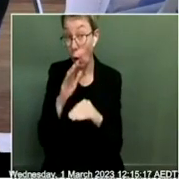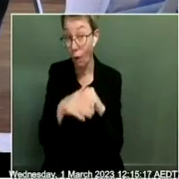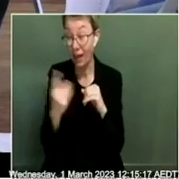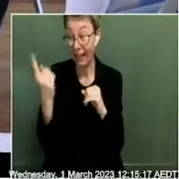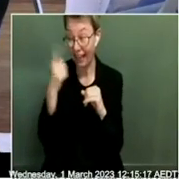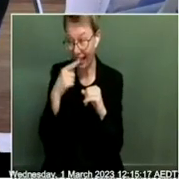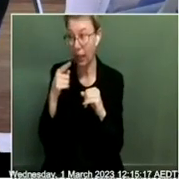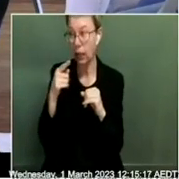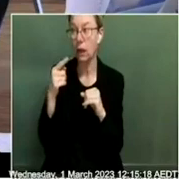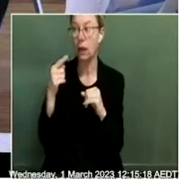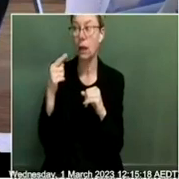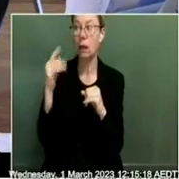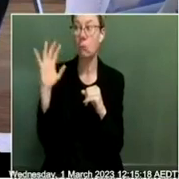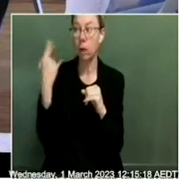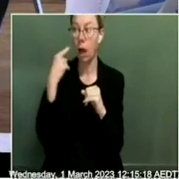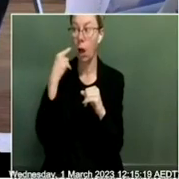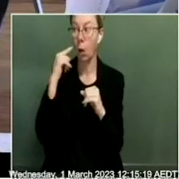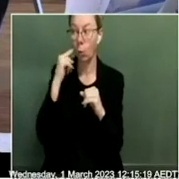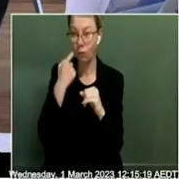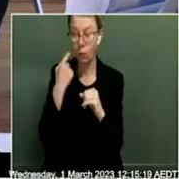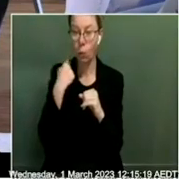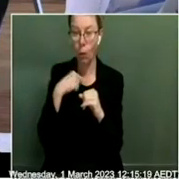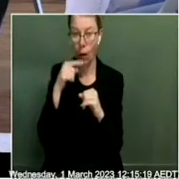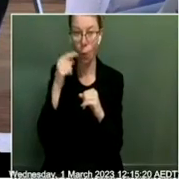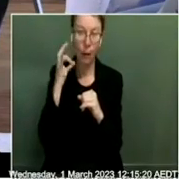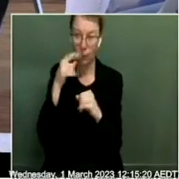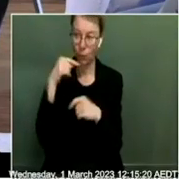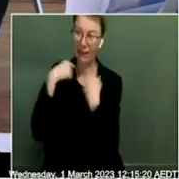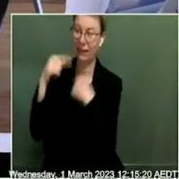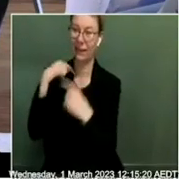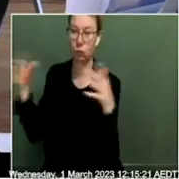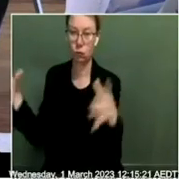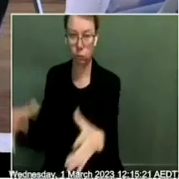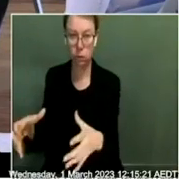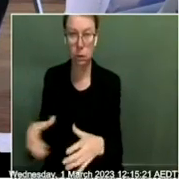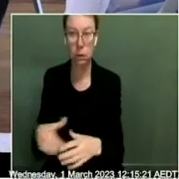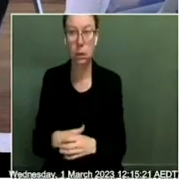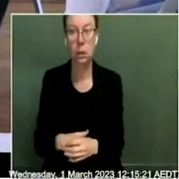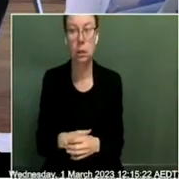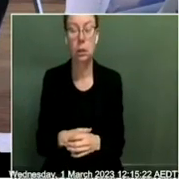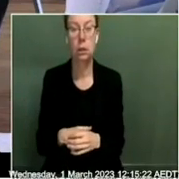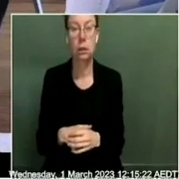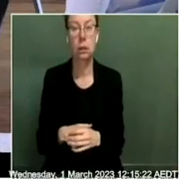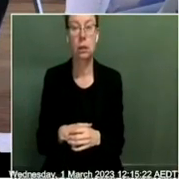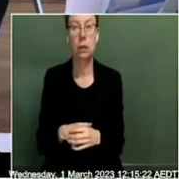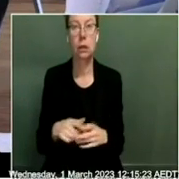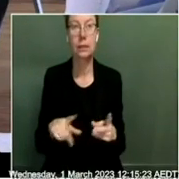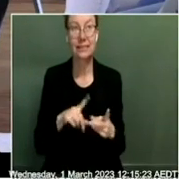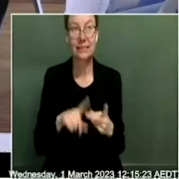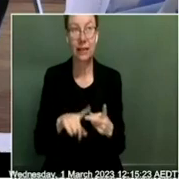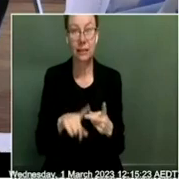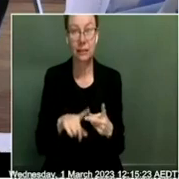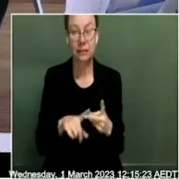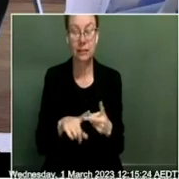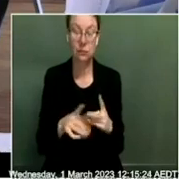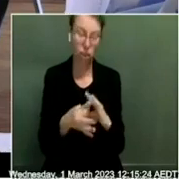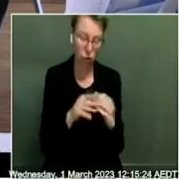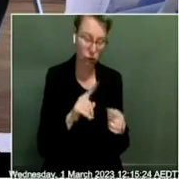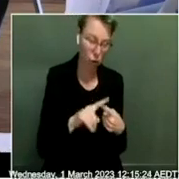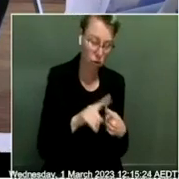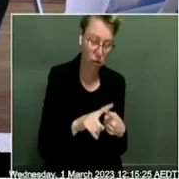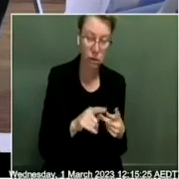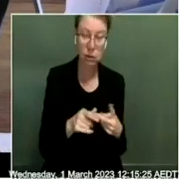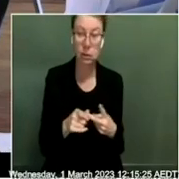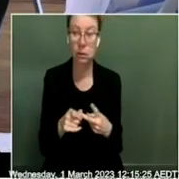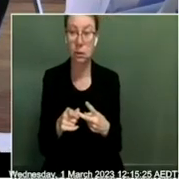and... and really the second question, which is wrapped up in the first, is how present are these massacres in your own mind